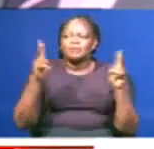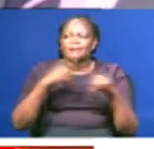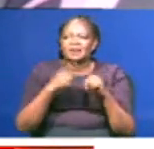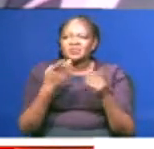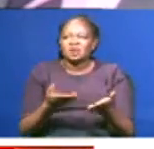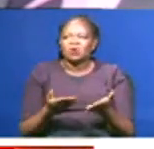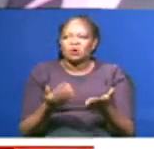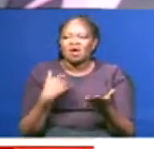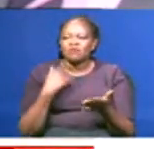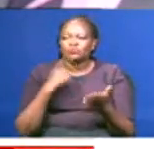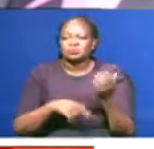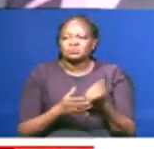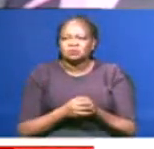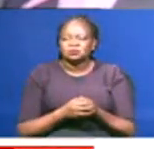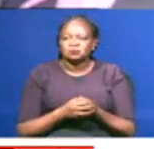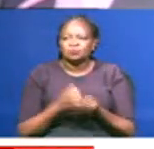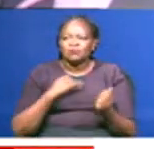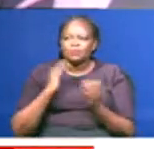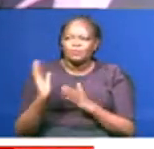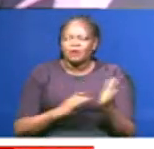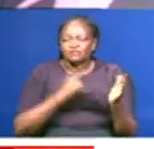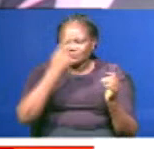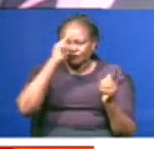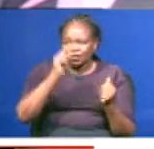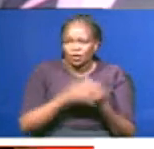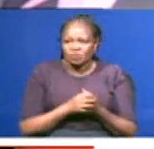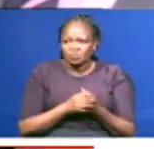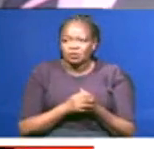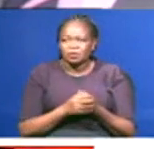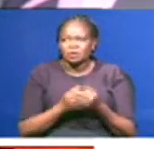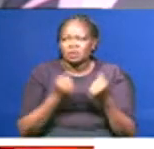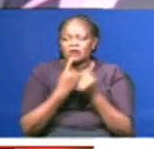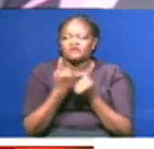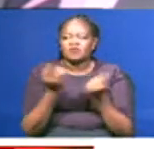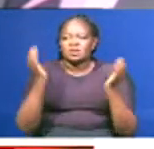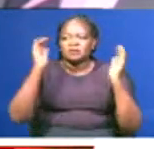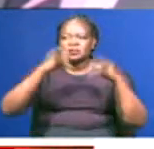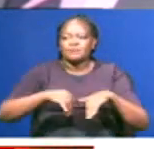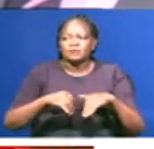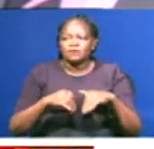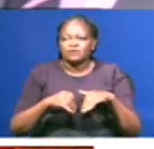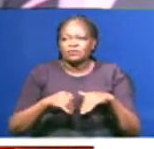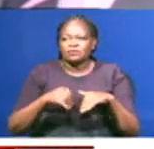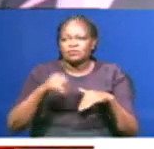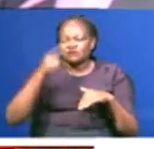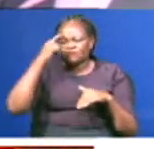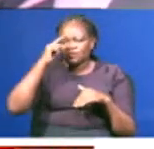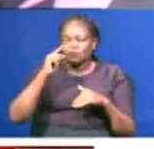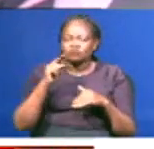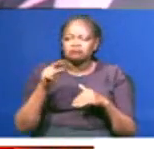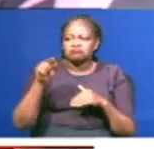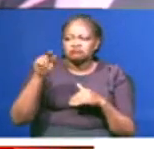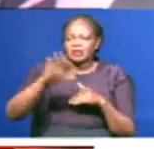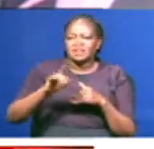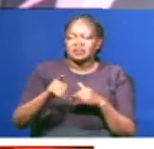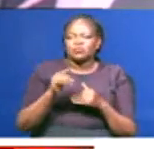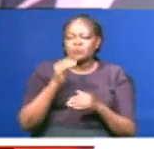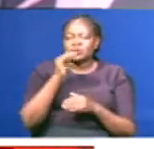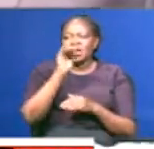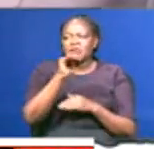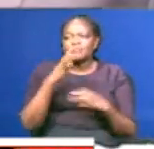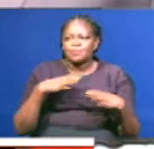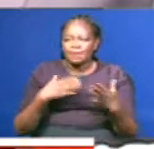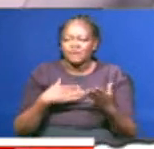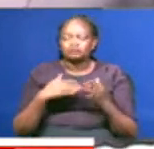us, there's preparation for the 11th summit of the Lake Region. So we are urging our people to remain